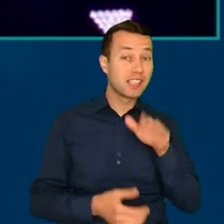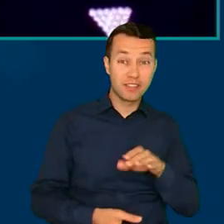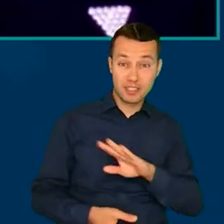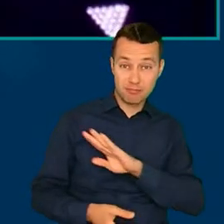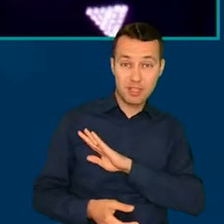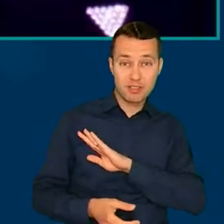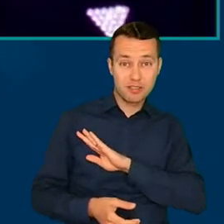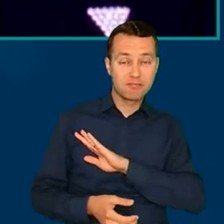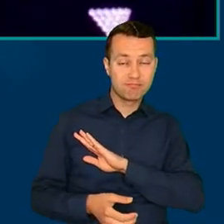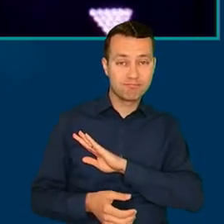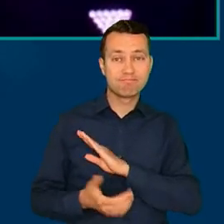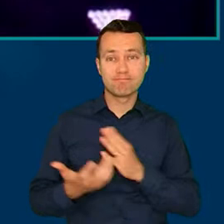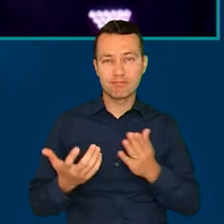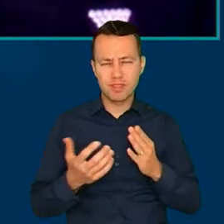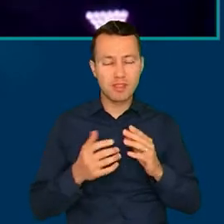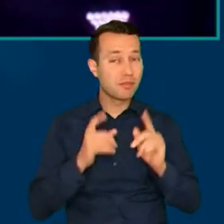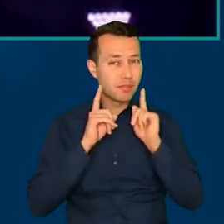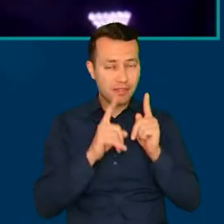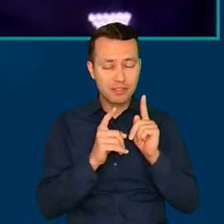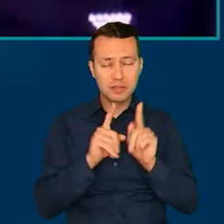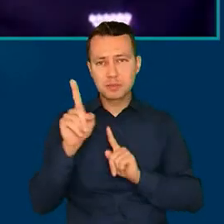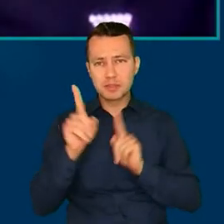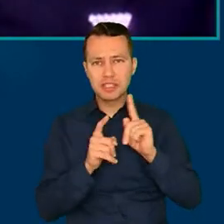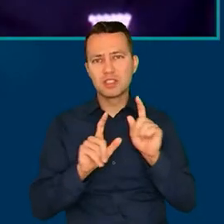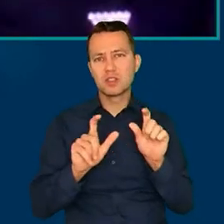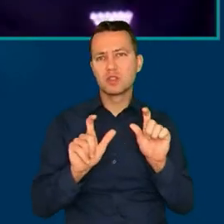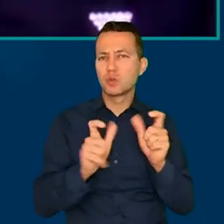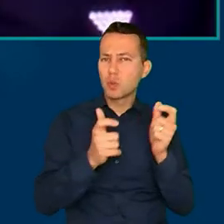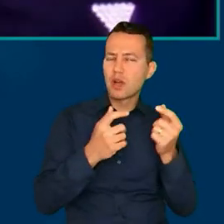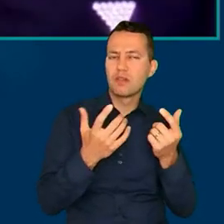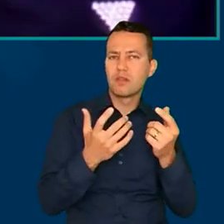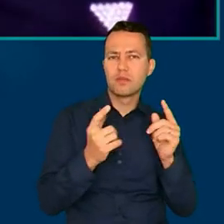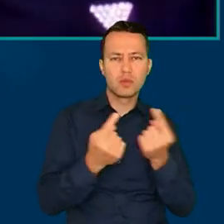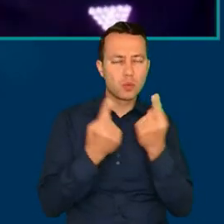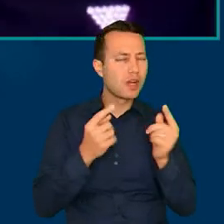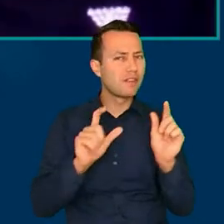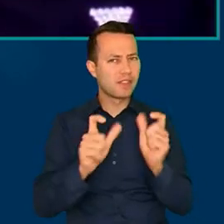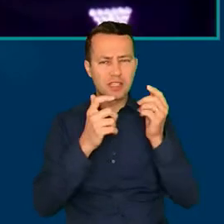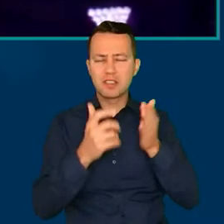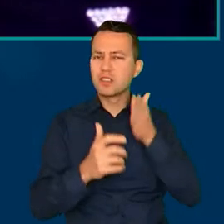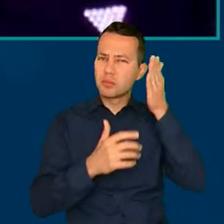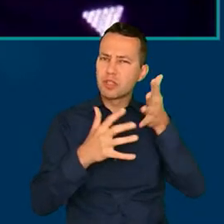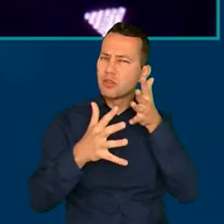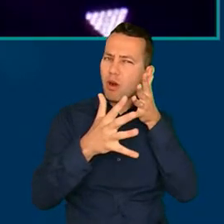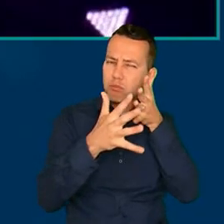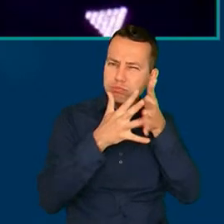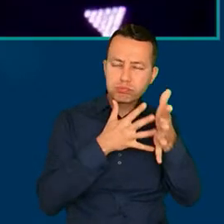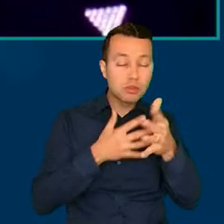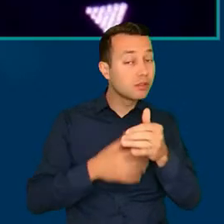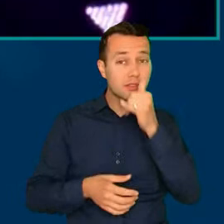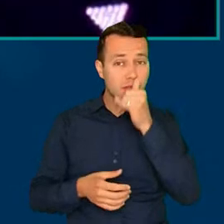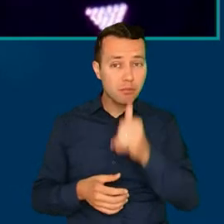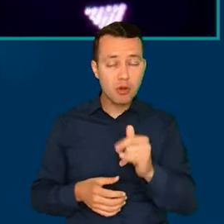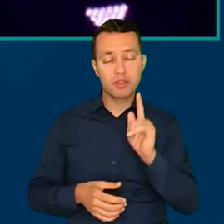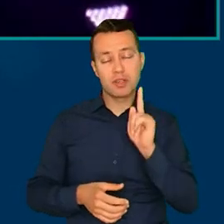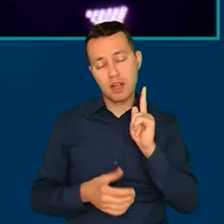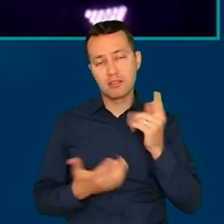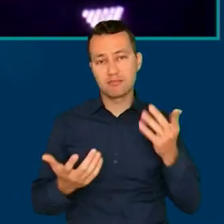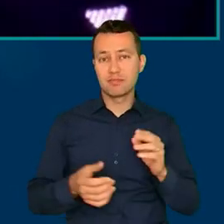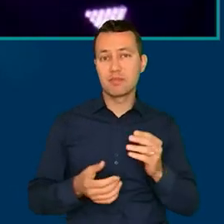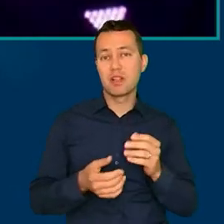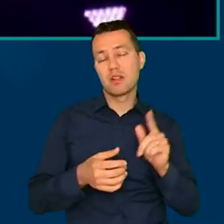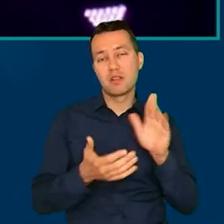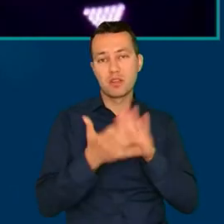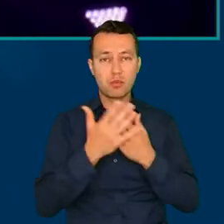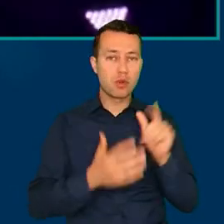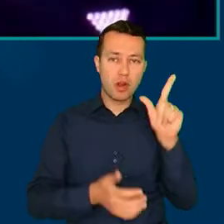may affect in death or serious injury. In such case, we cannot bring people back to